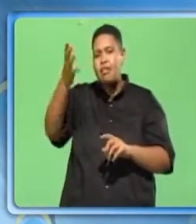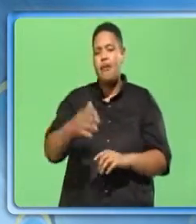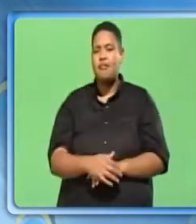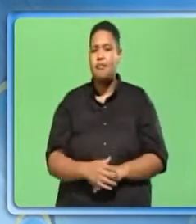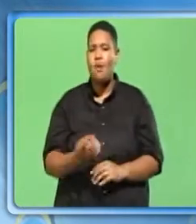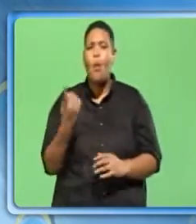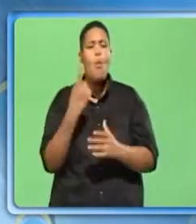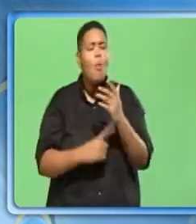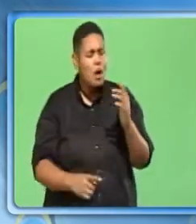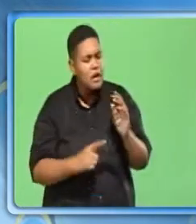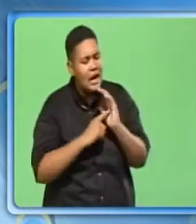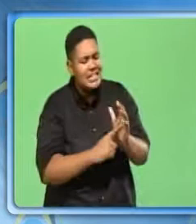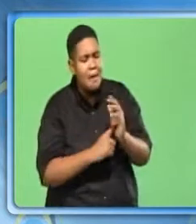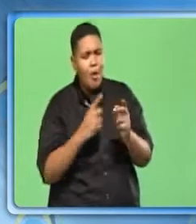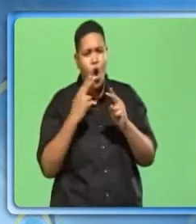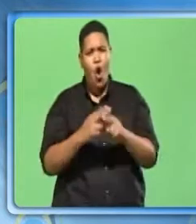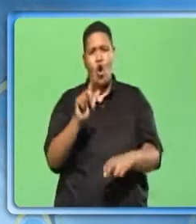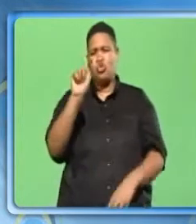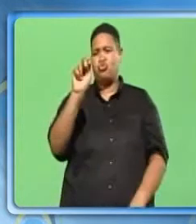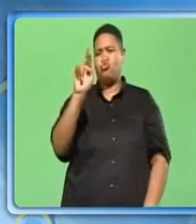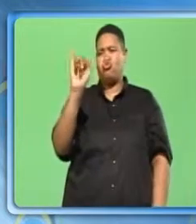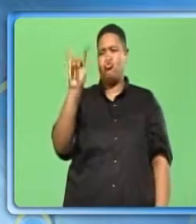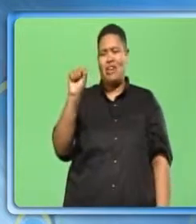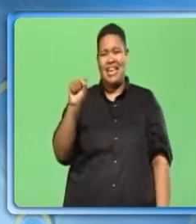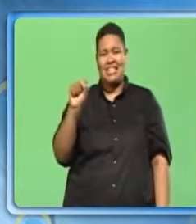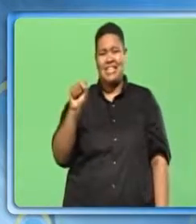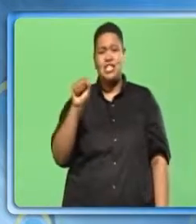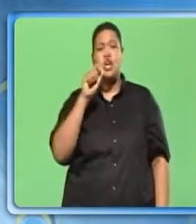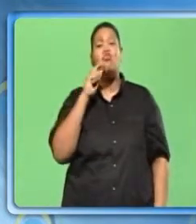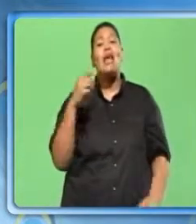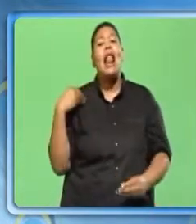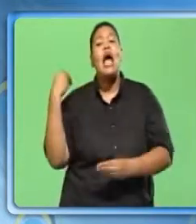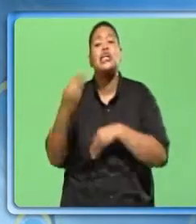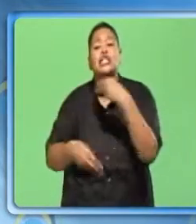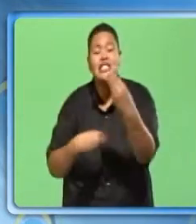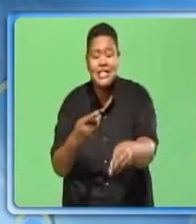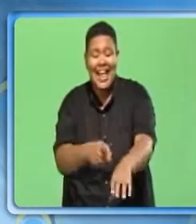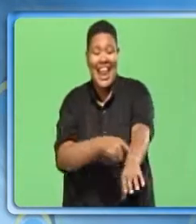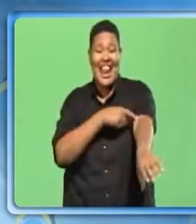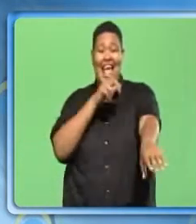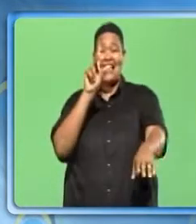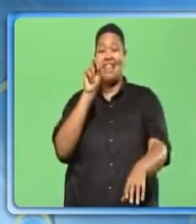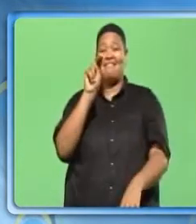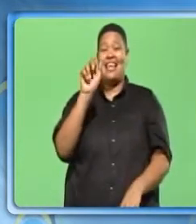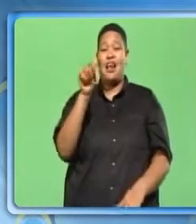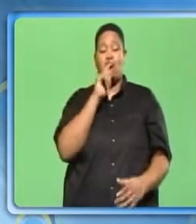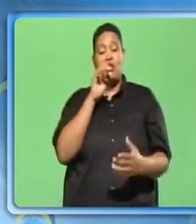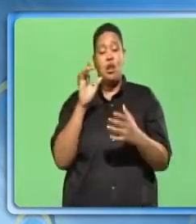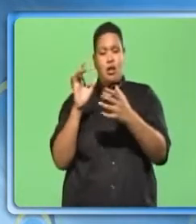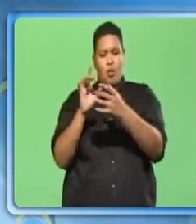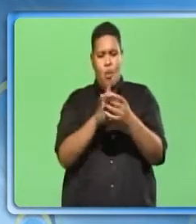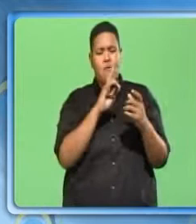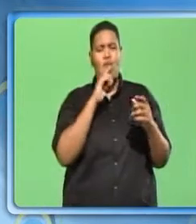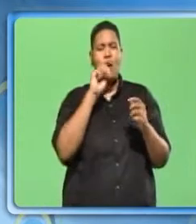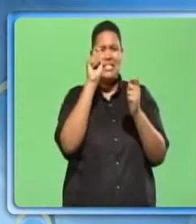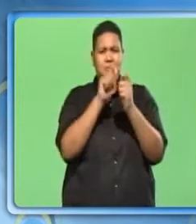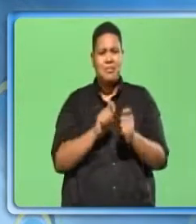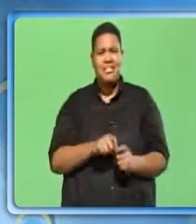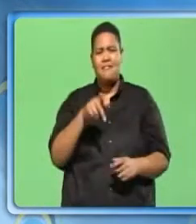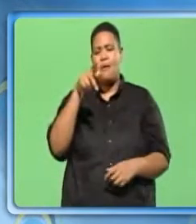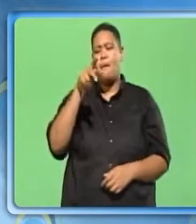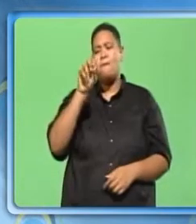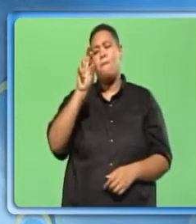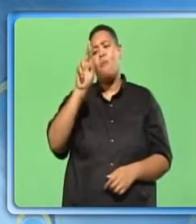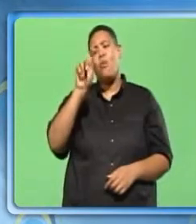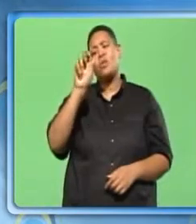What exactly are traits? A gene is a length of DNA that codes for a particular protein or